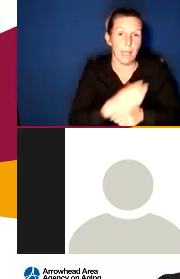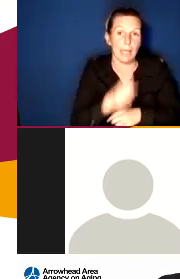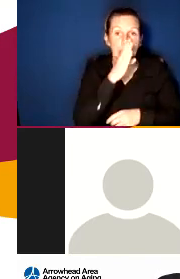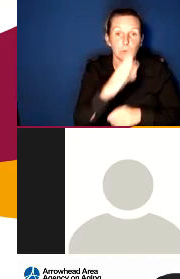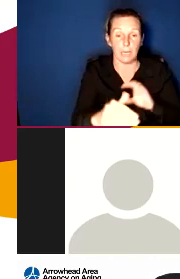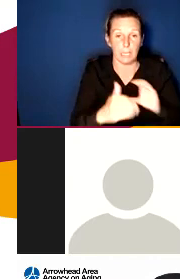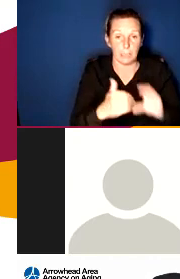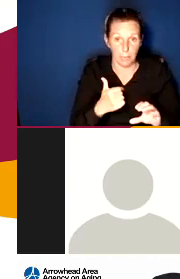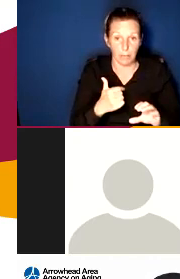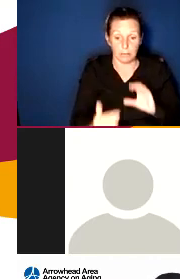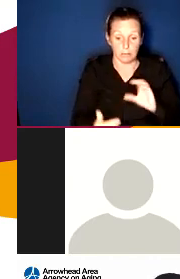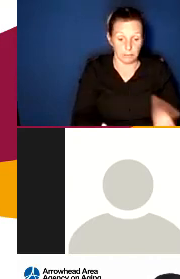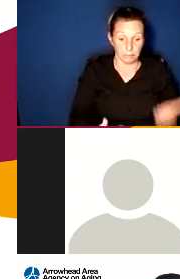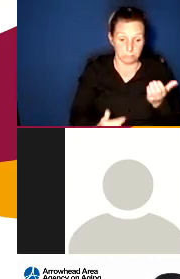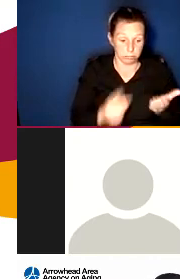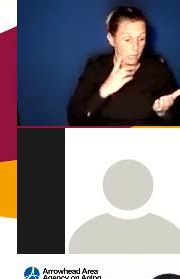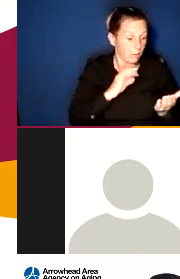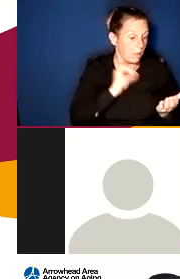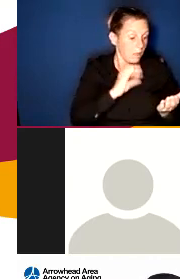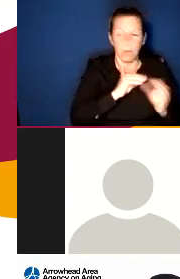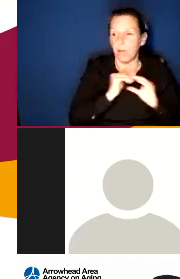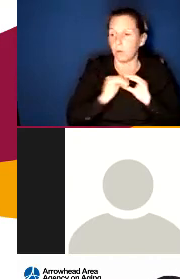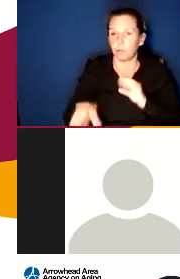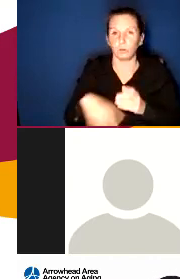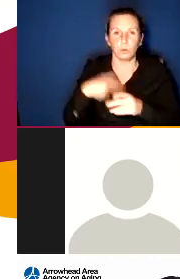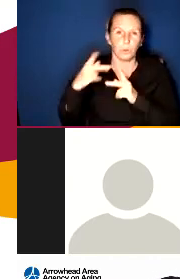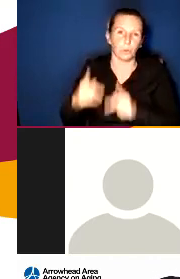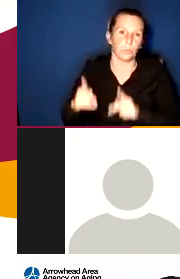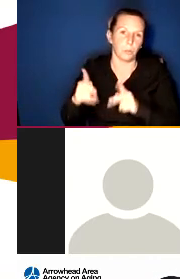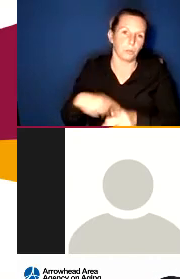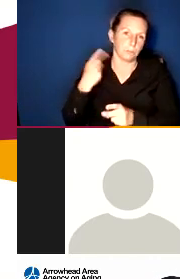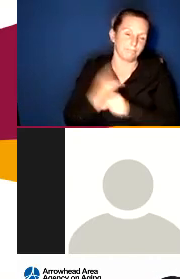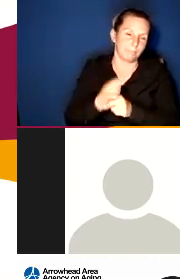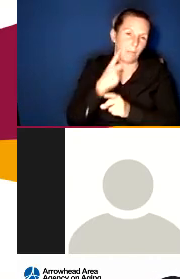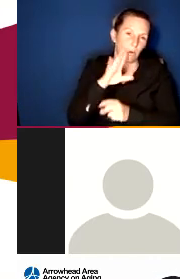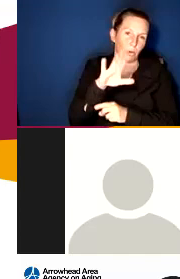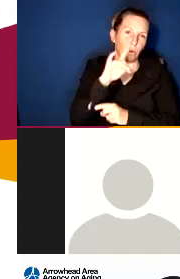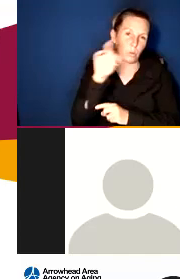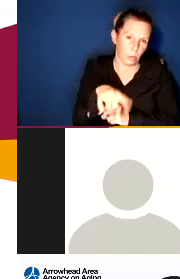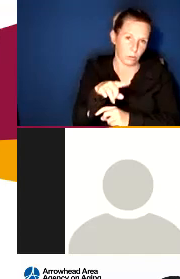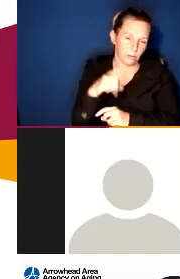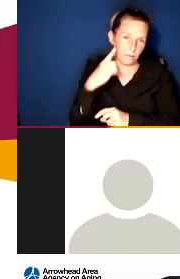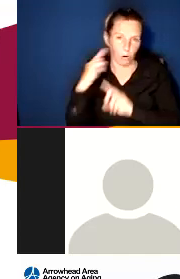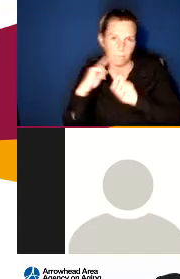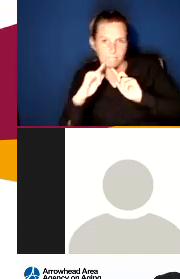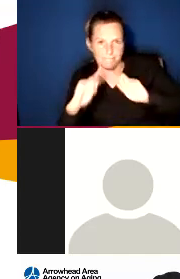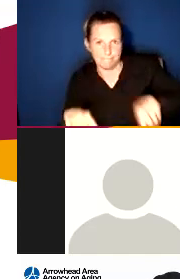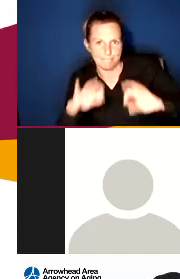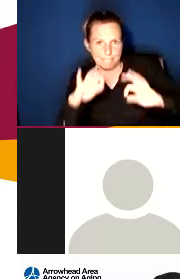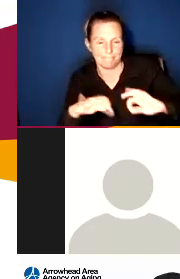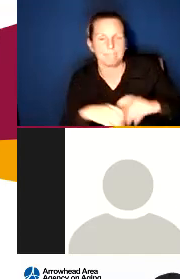you to whoever the question pertains to. I did just want to touch